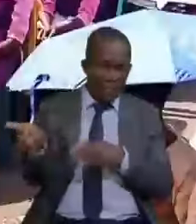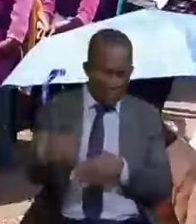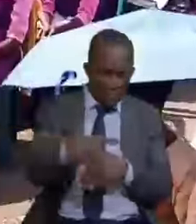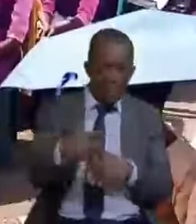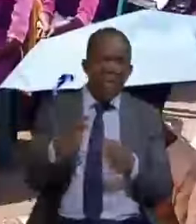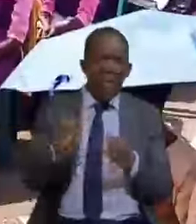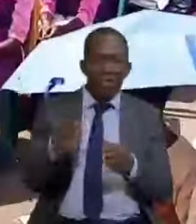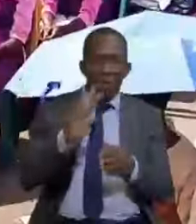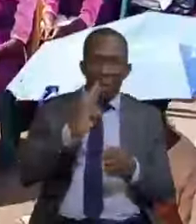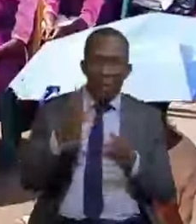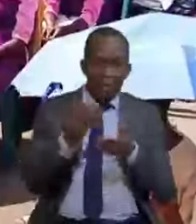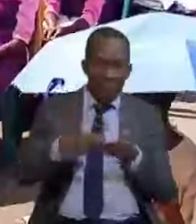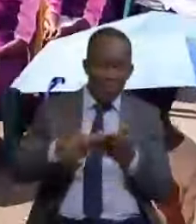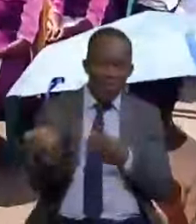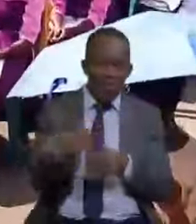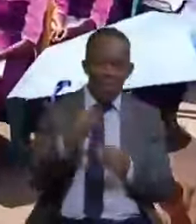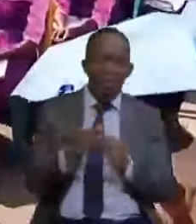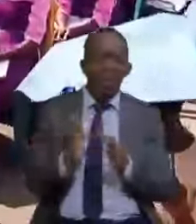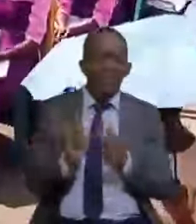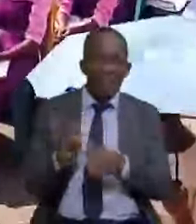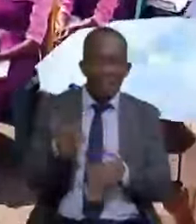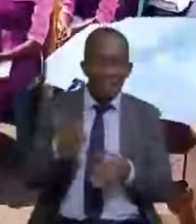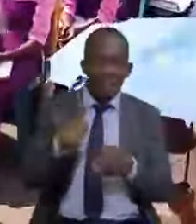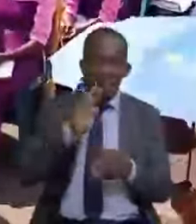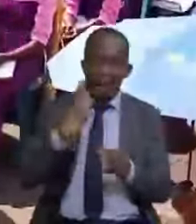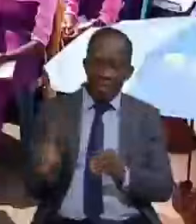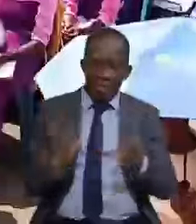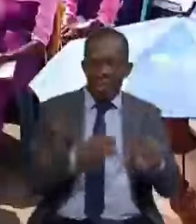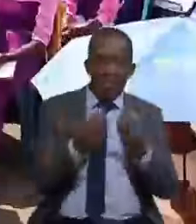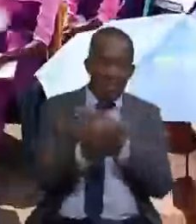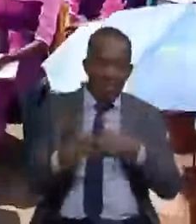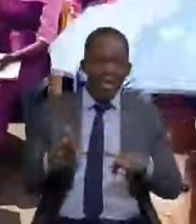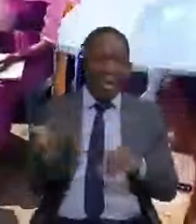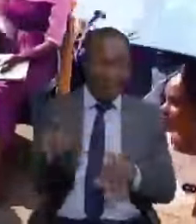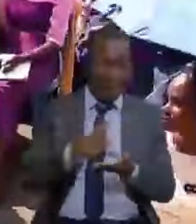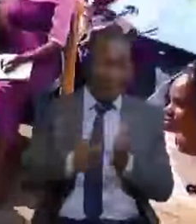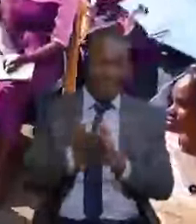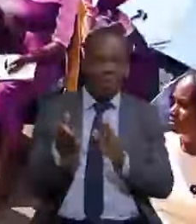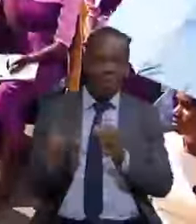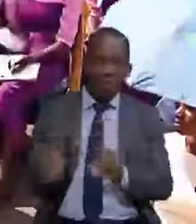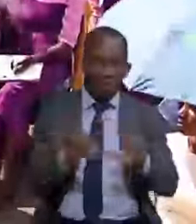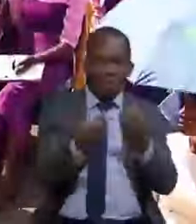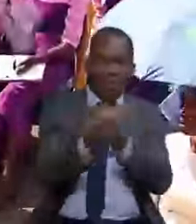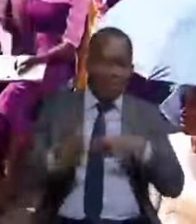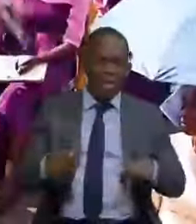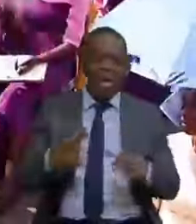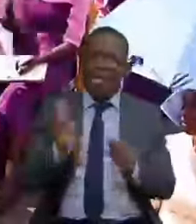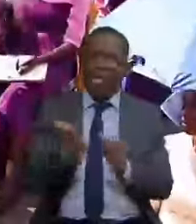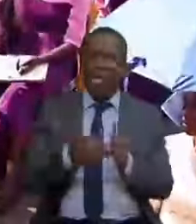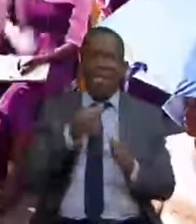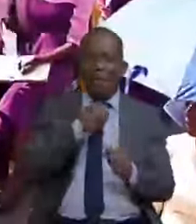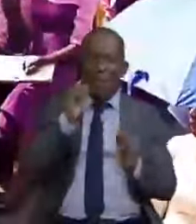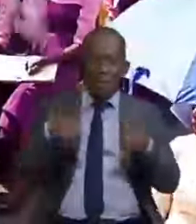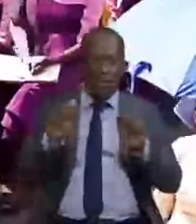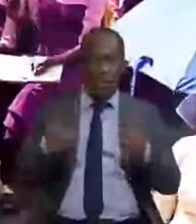set free, you are set free. And that any impossibility in your life, which earthly